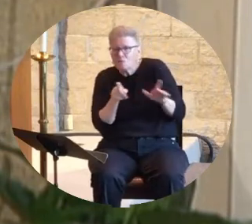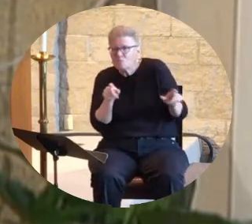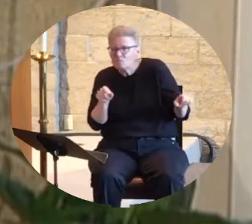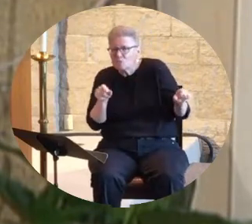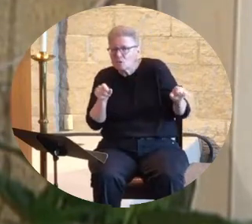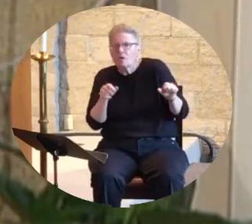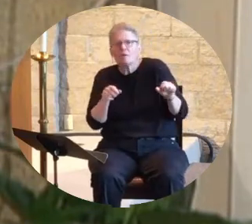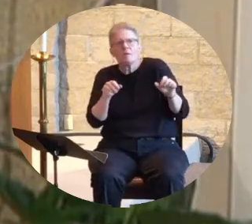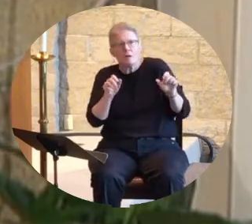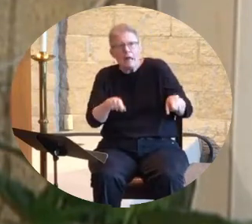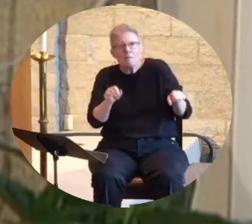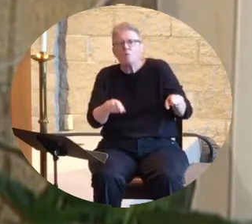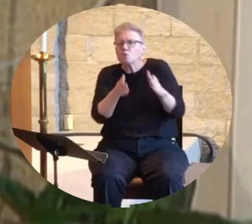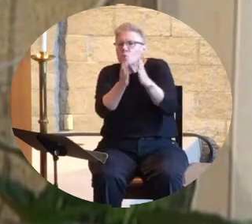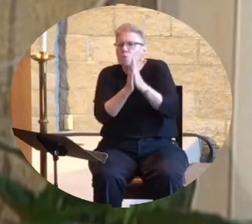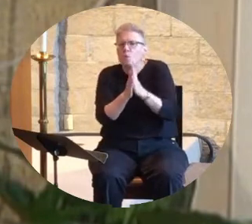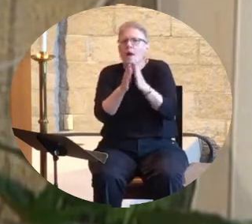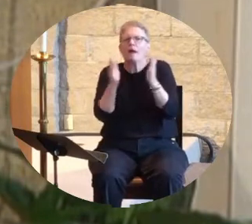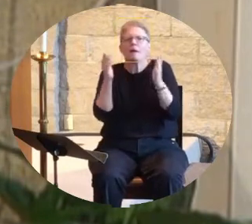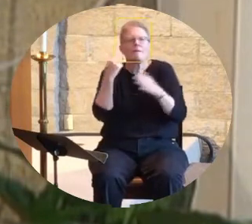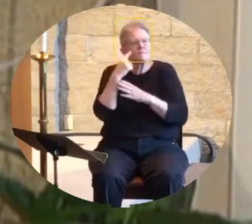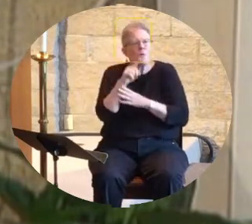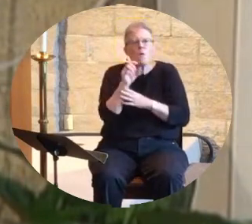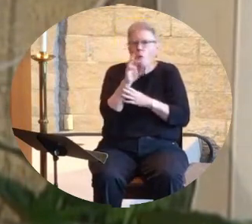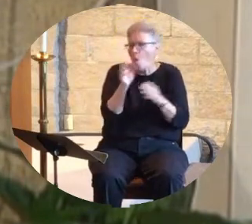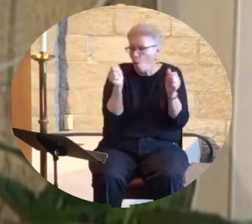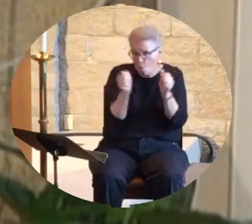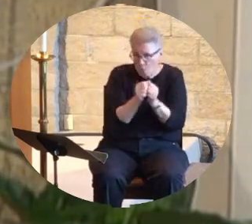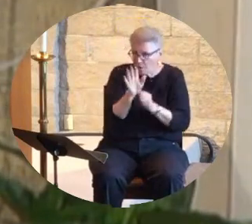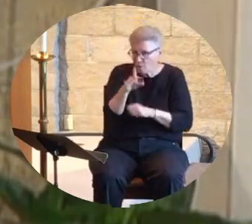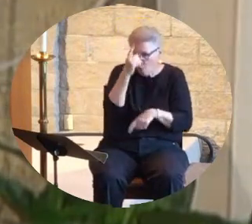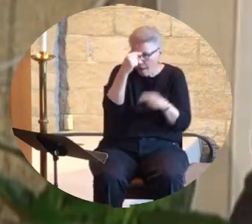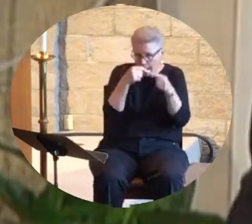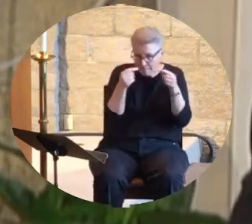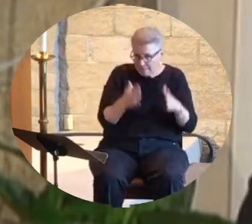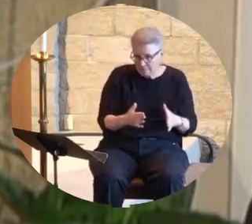Love is about loving the oppressed and the oppressor.